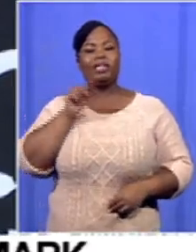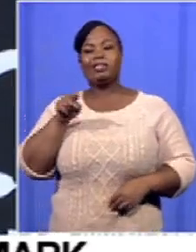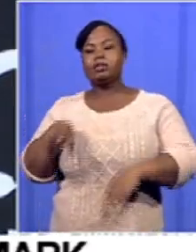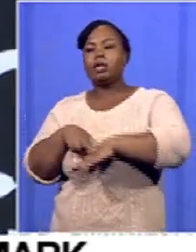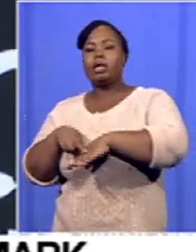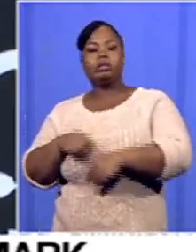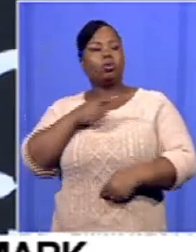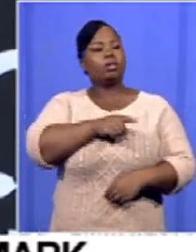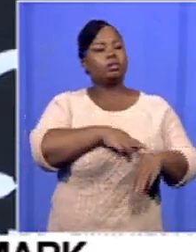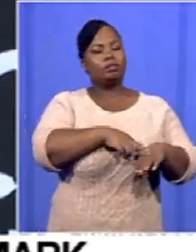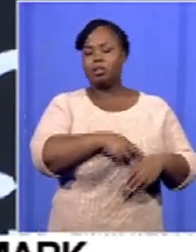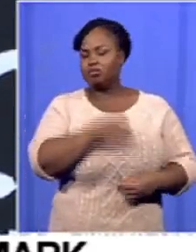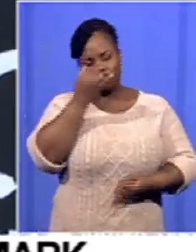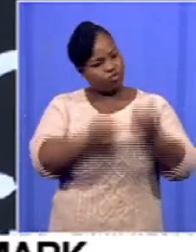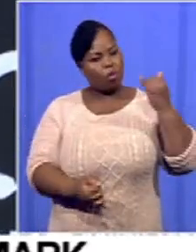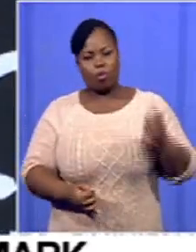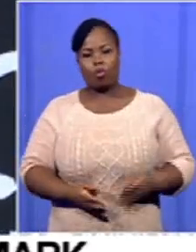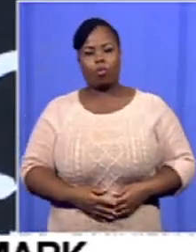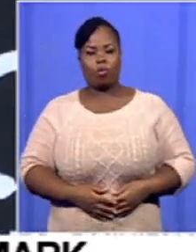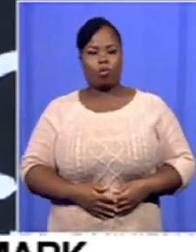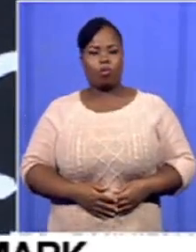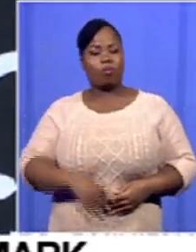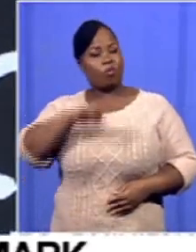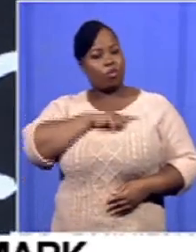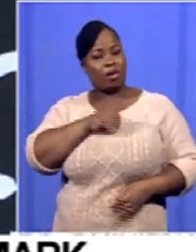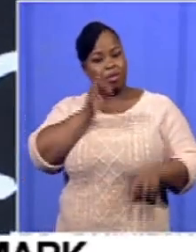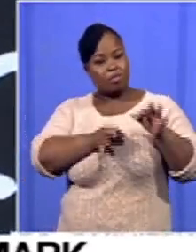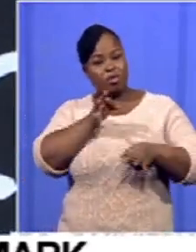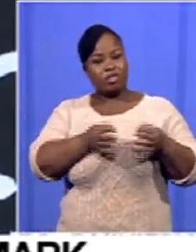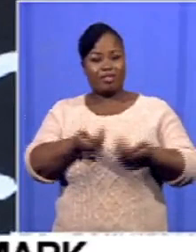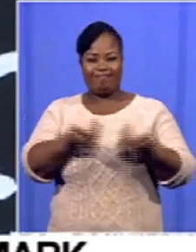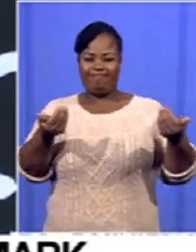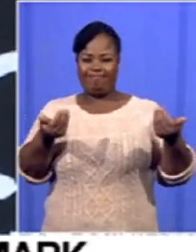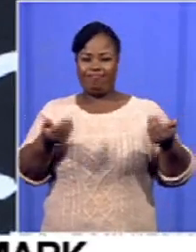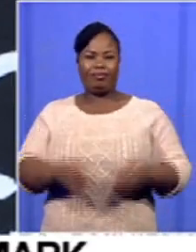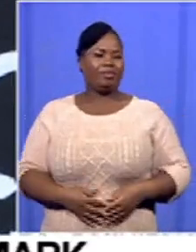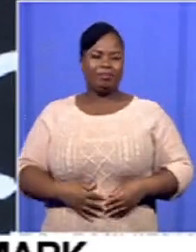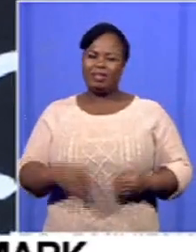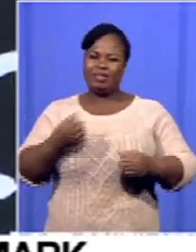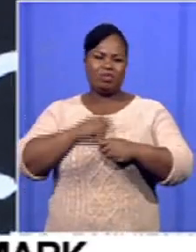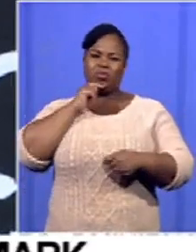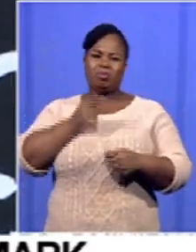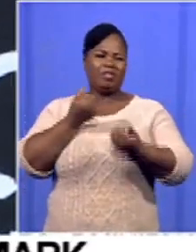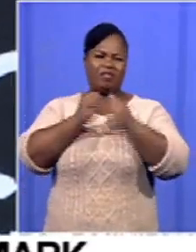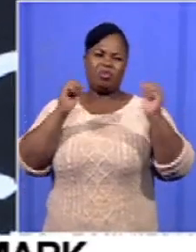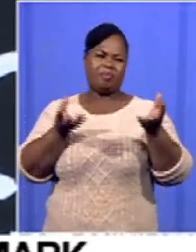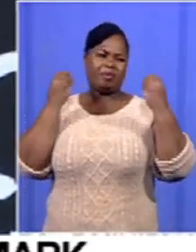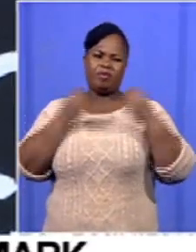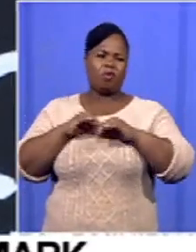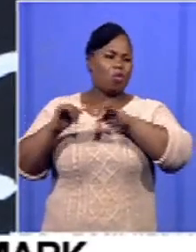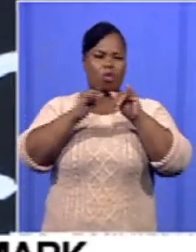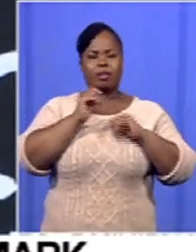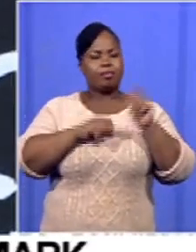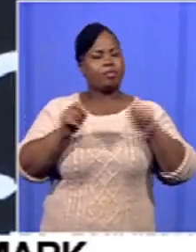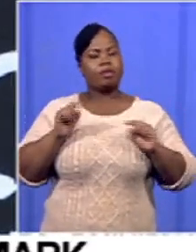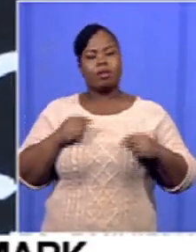or that race, they are wrong. Because politics of division have never brought about a freedom for all people.